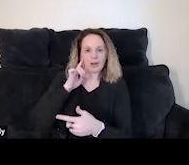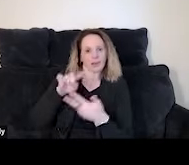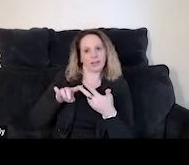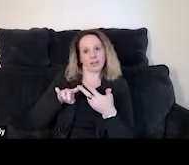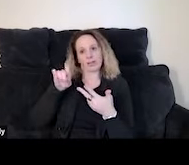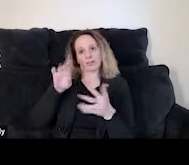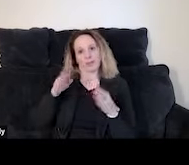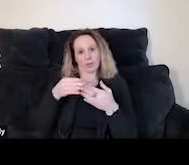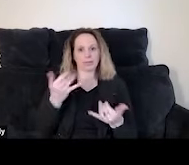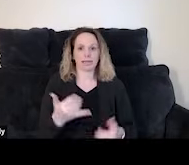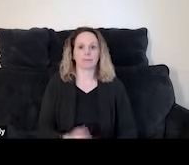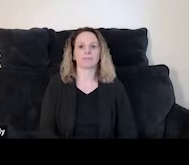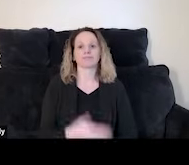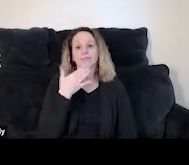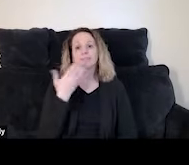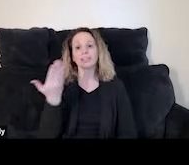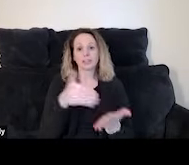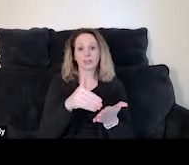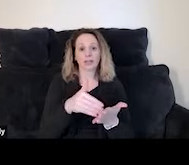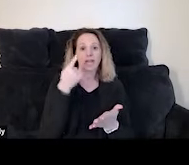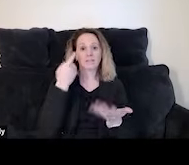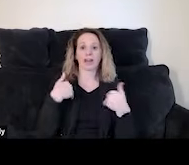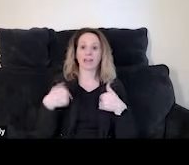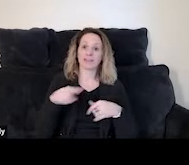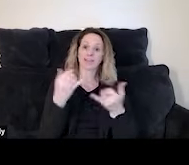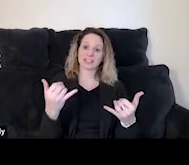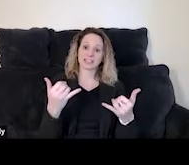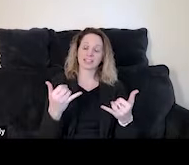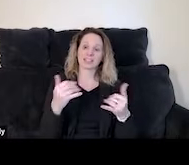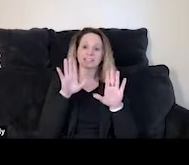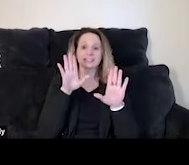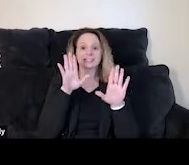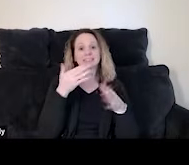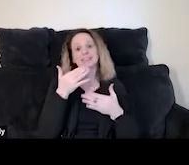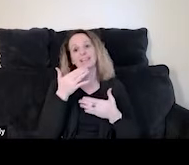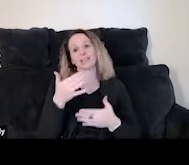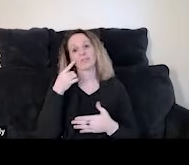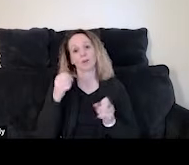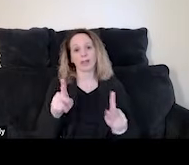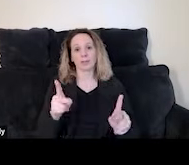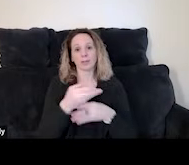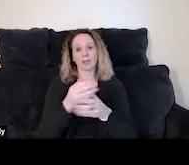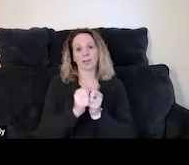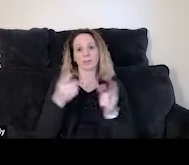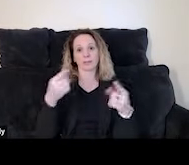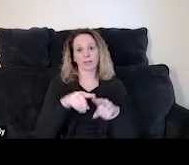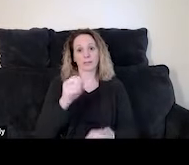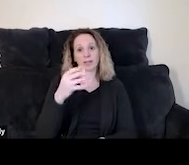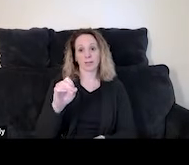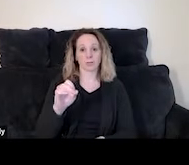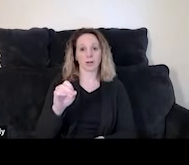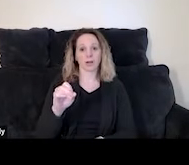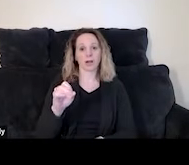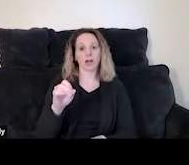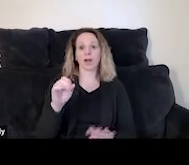now. I want to thank you again for having us today. We're grateful for the opportunity to share what's happening in Ohio. I'll drop in the